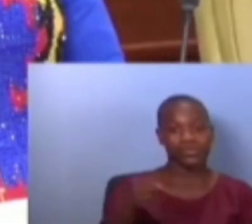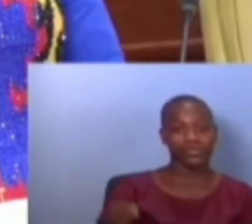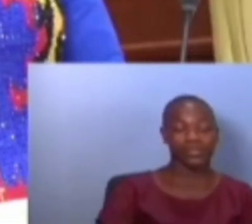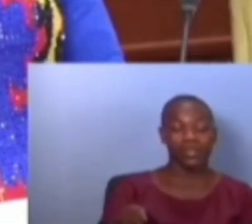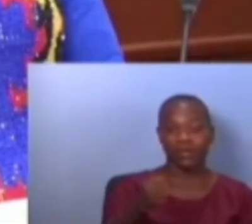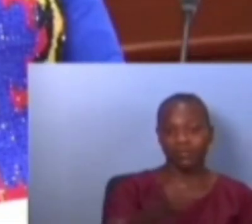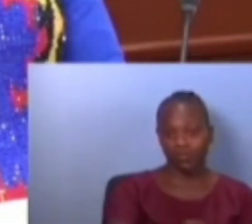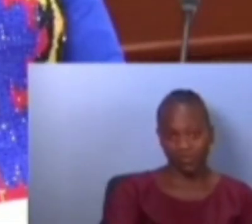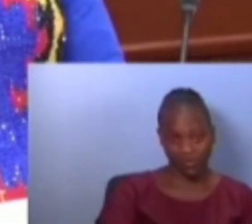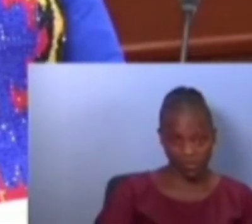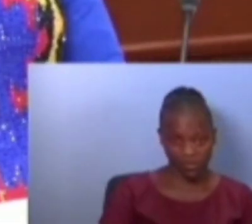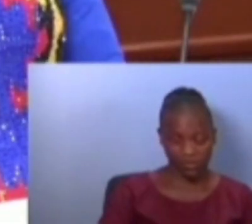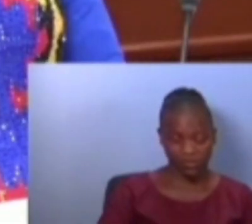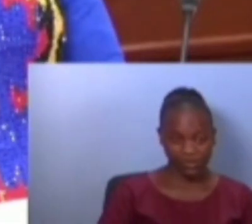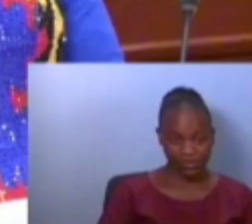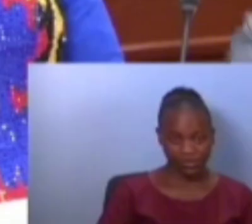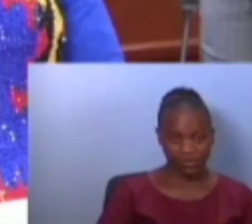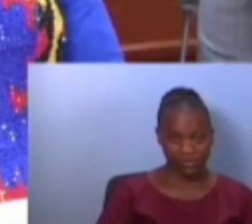from among